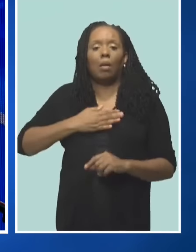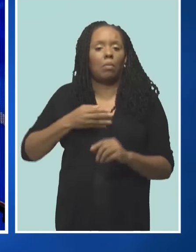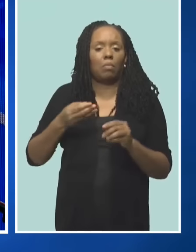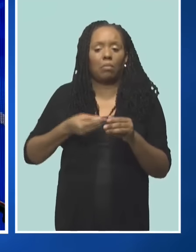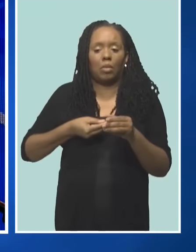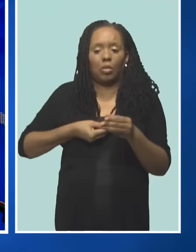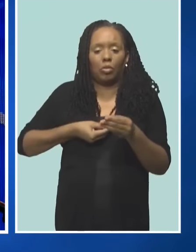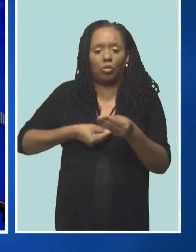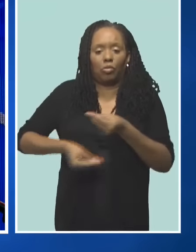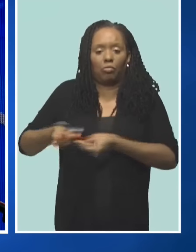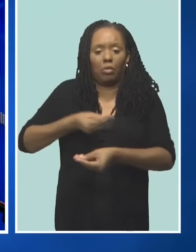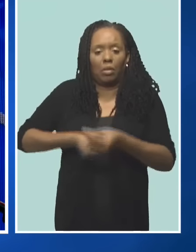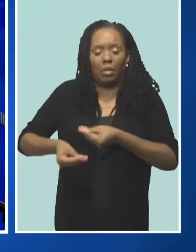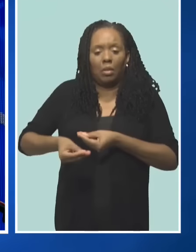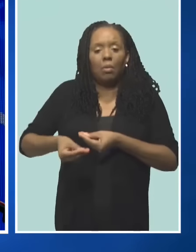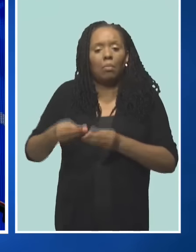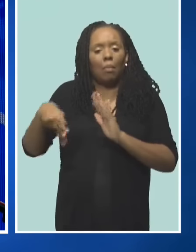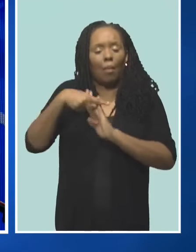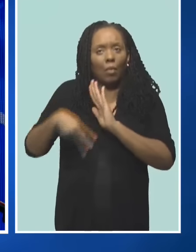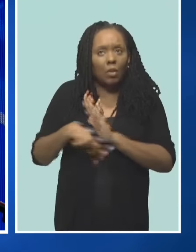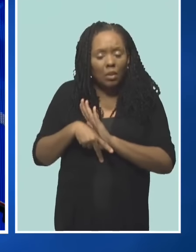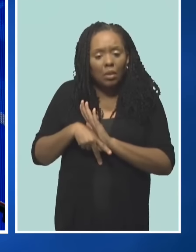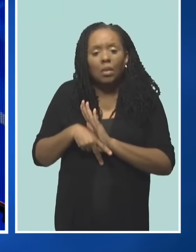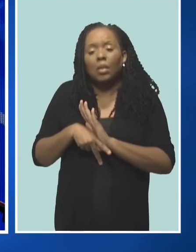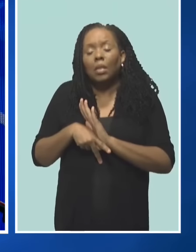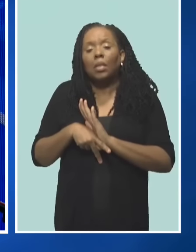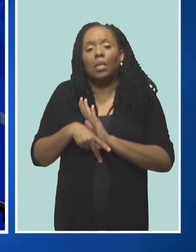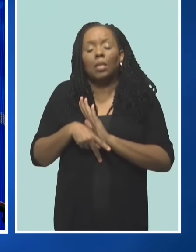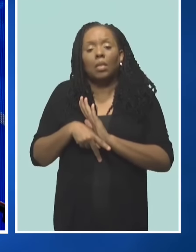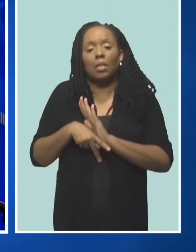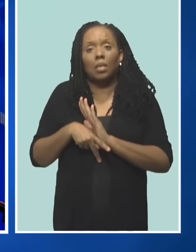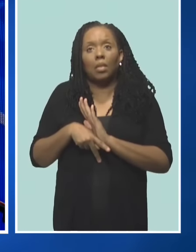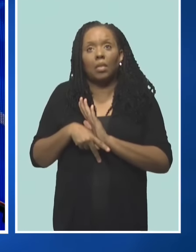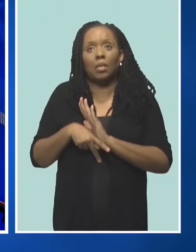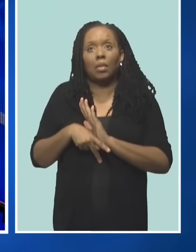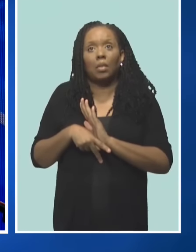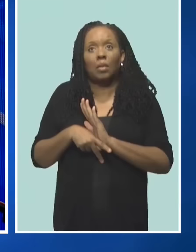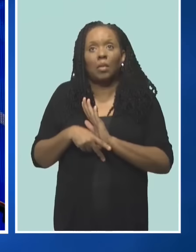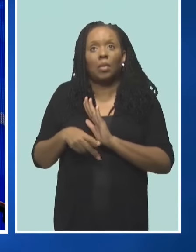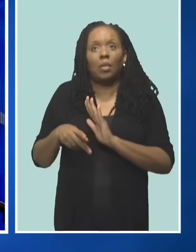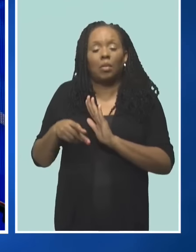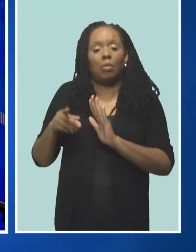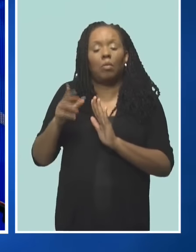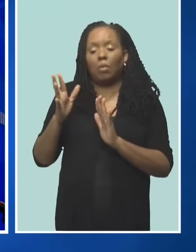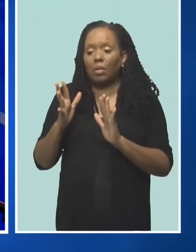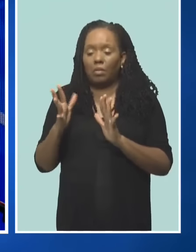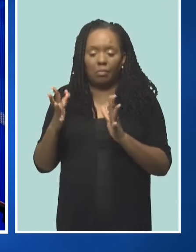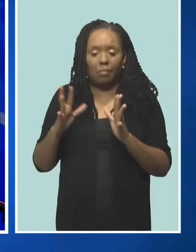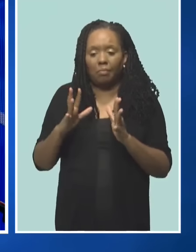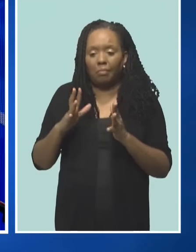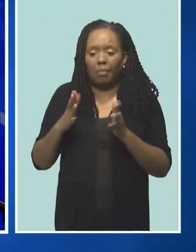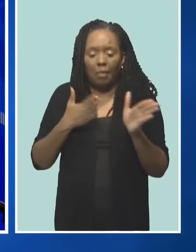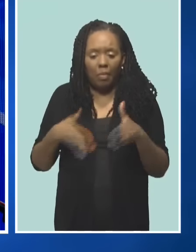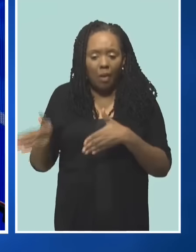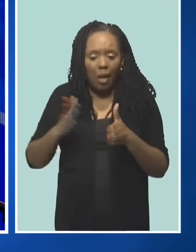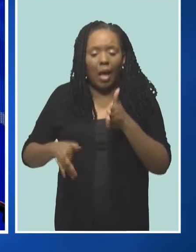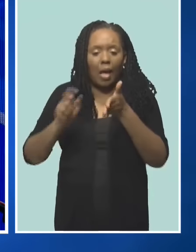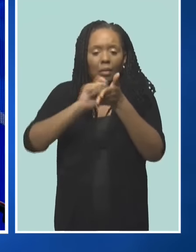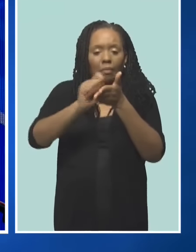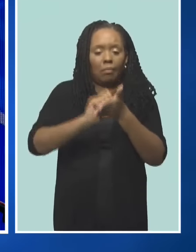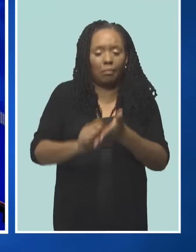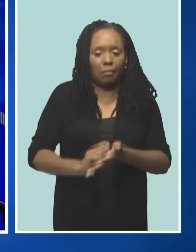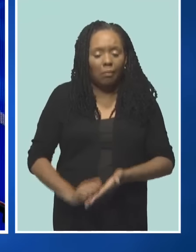policy emerged and was put together at a specific time in our